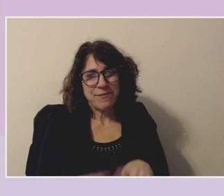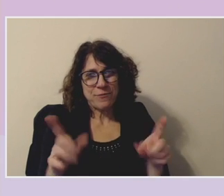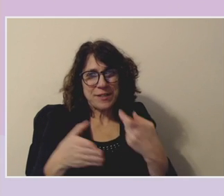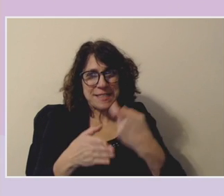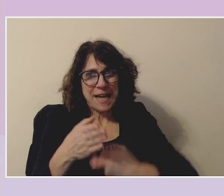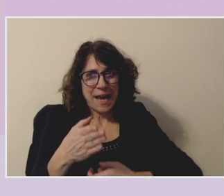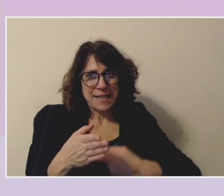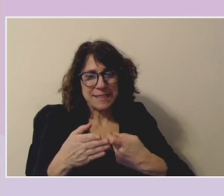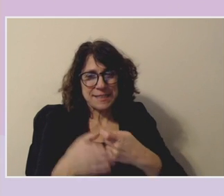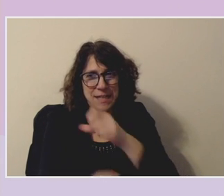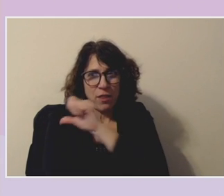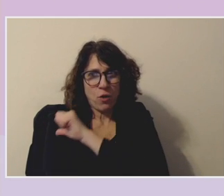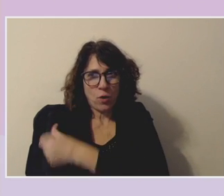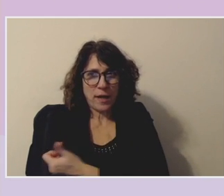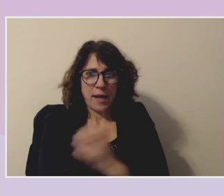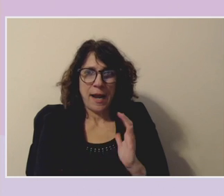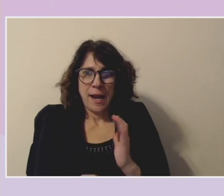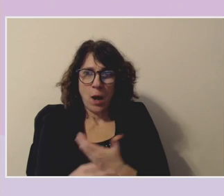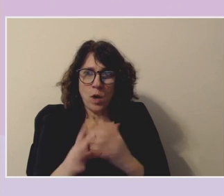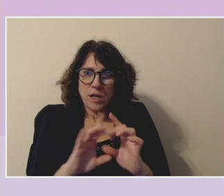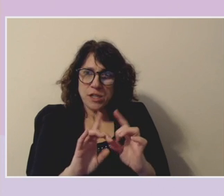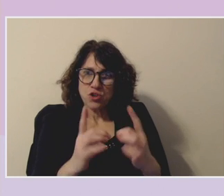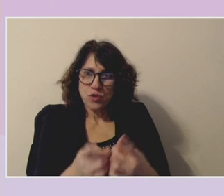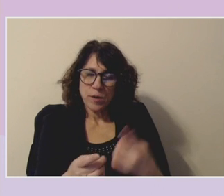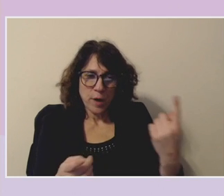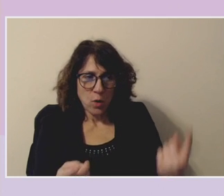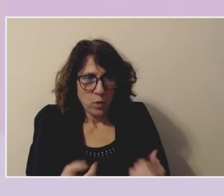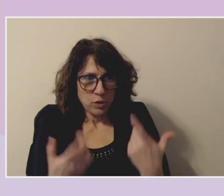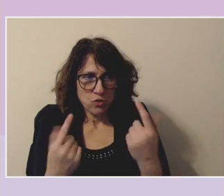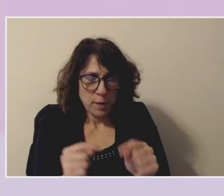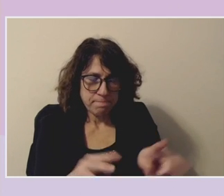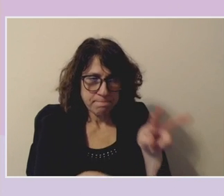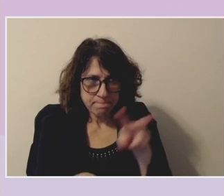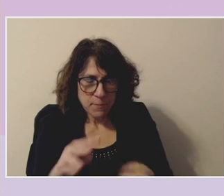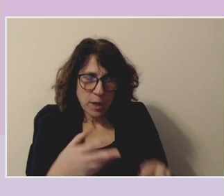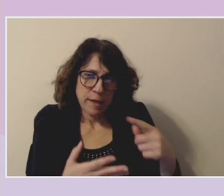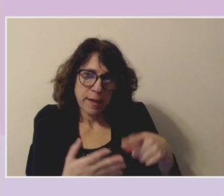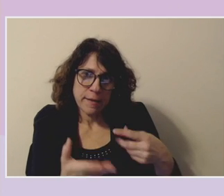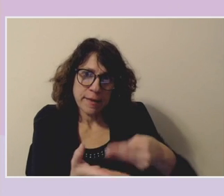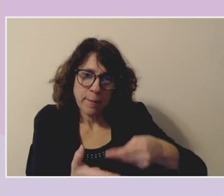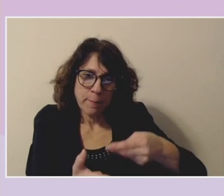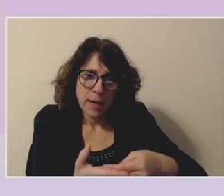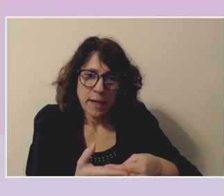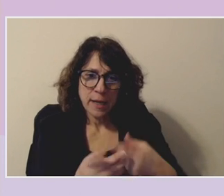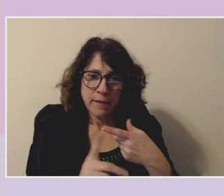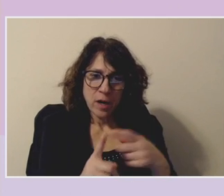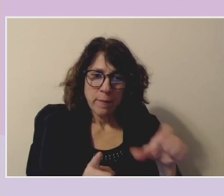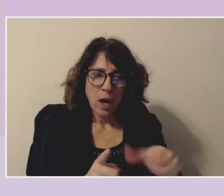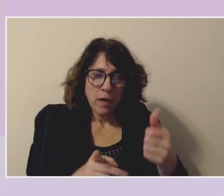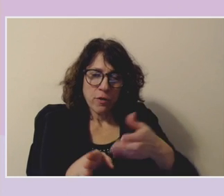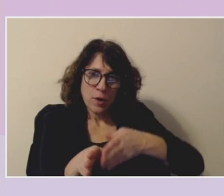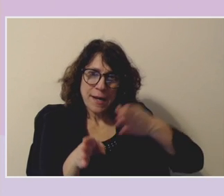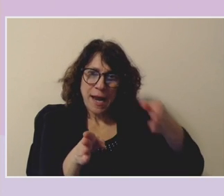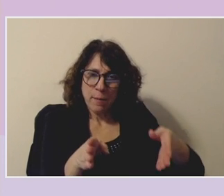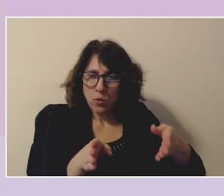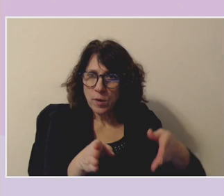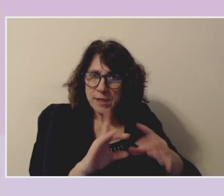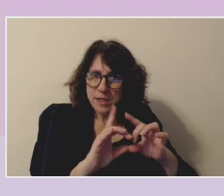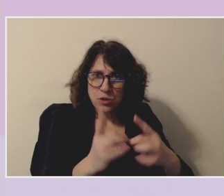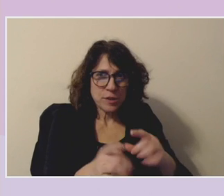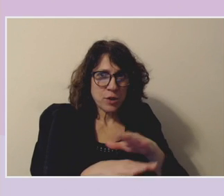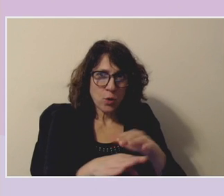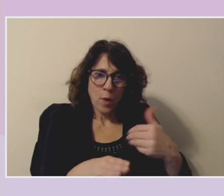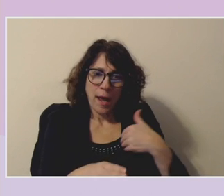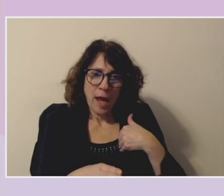in our district. And we always try to look at those funds that we get for that, because other neighboring districts don't have those same types of funds.